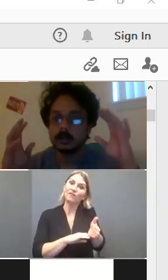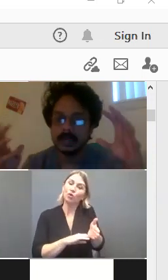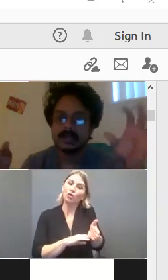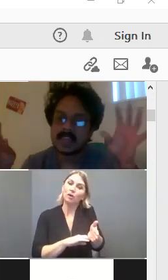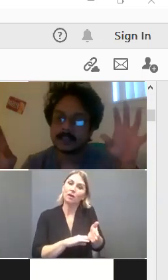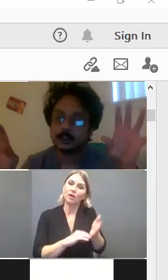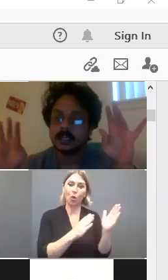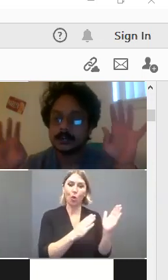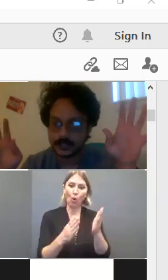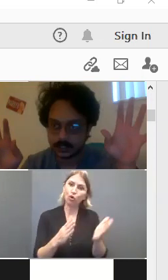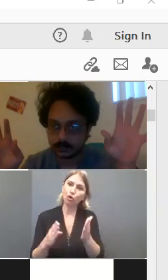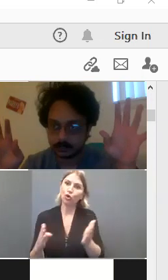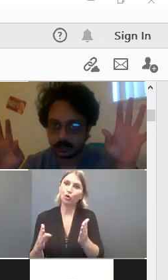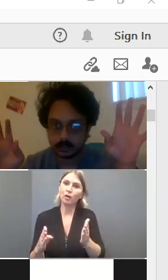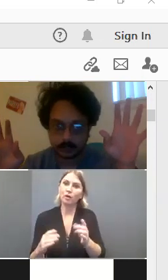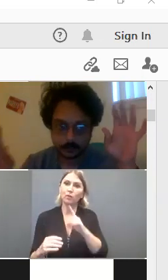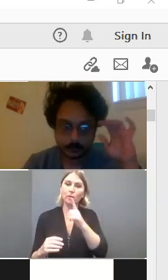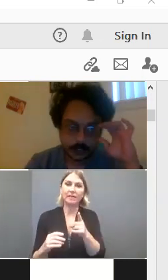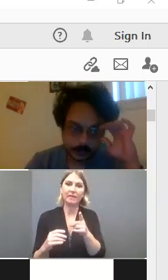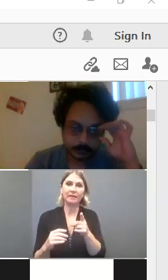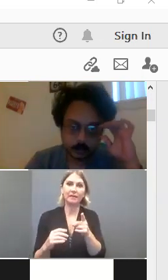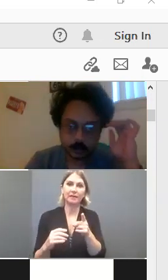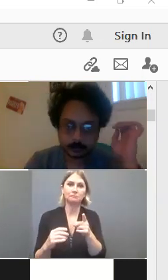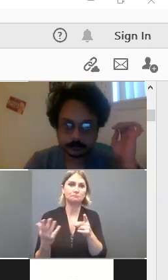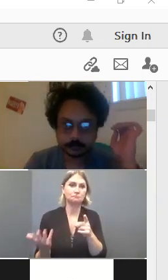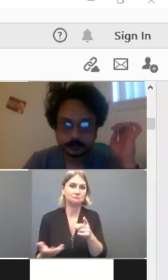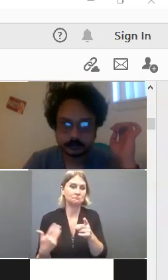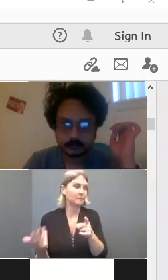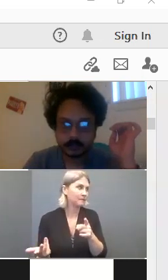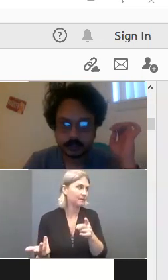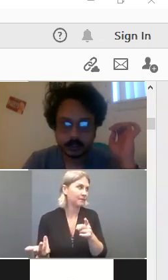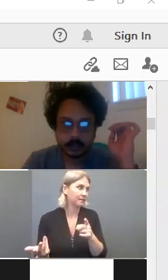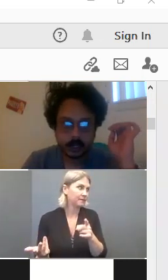of growth is actually interesting, right? Okay.